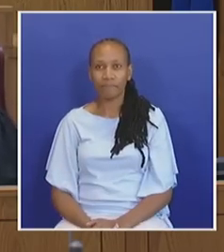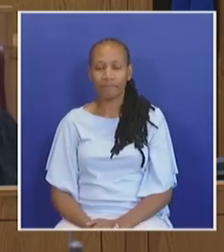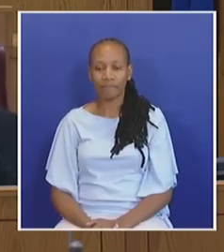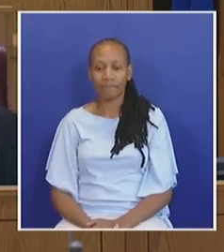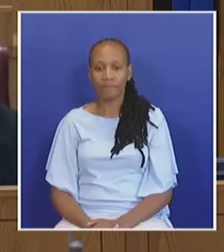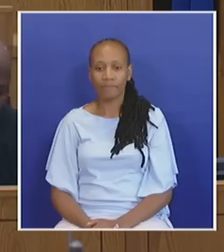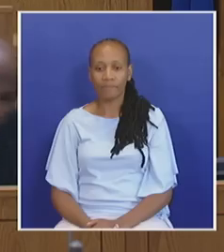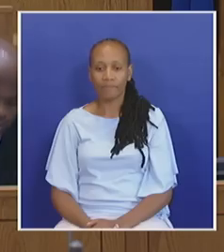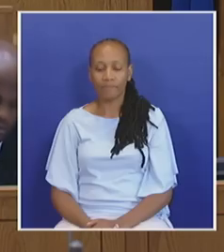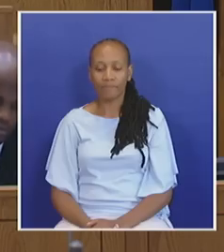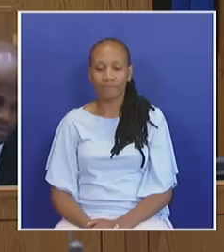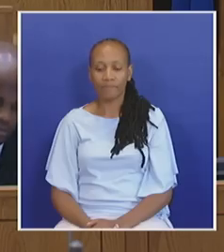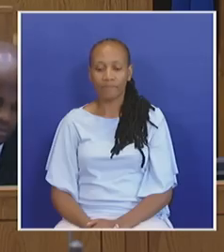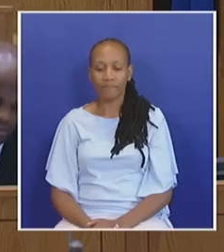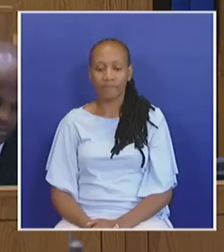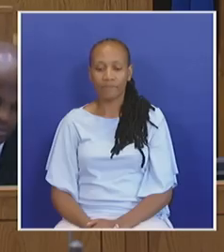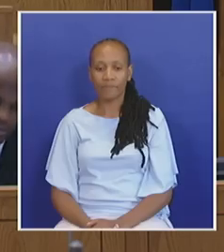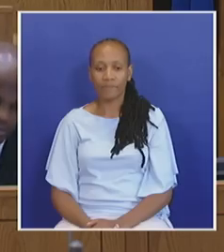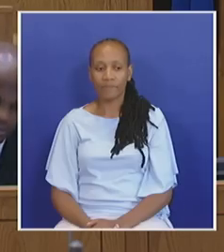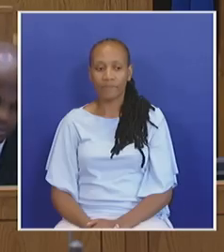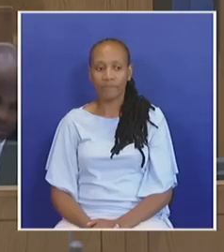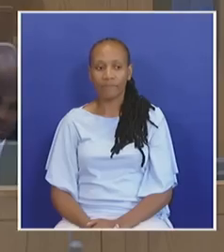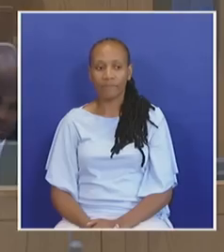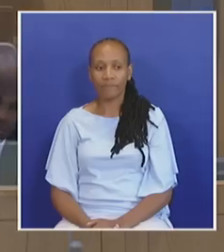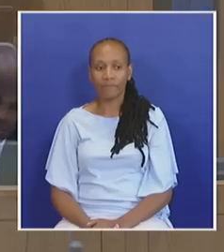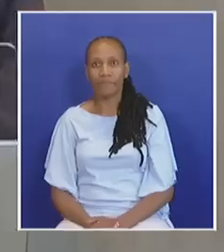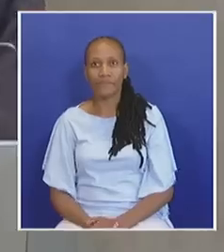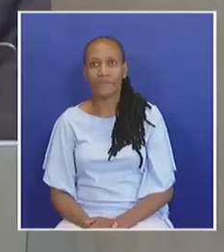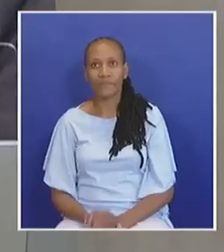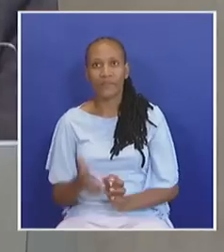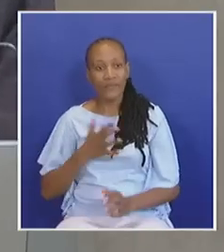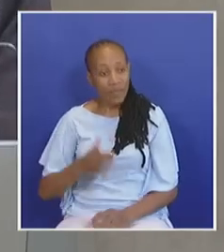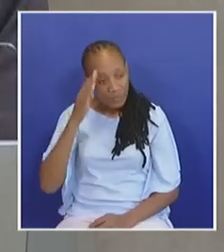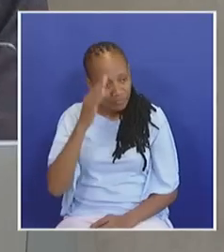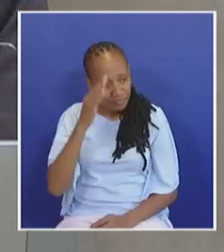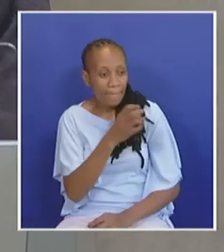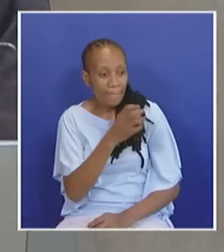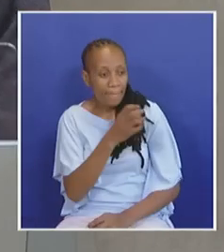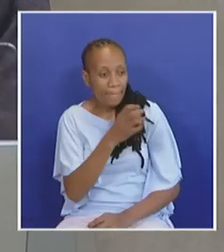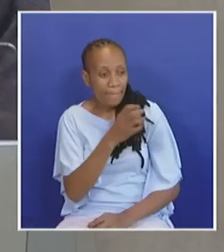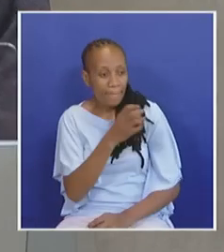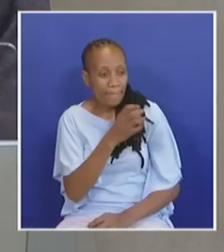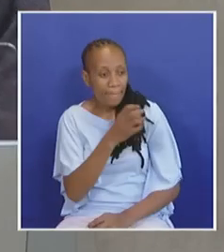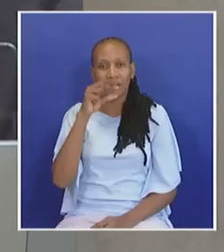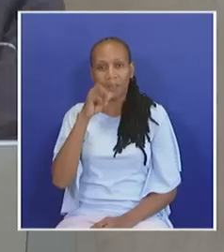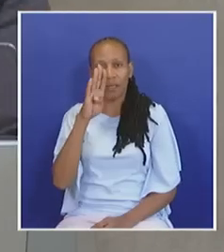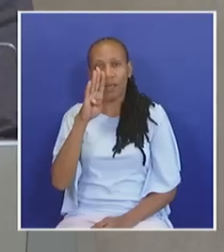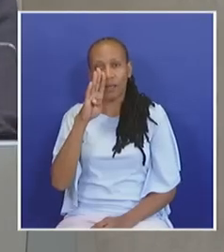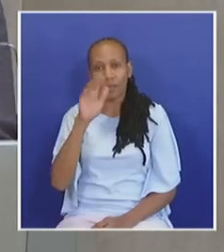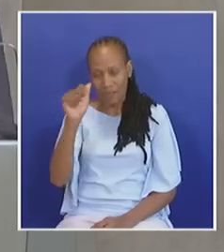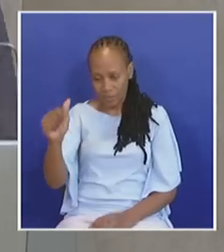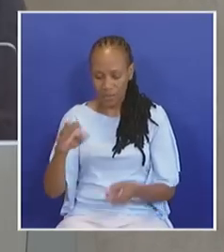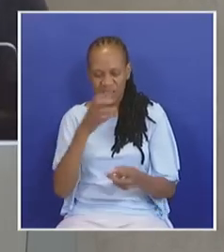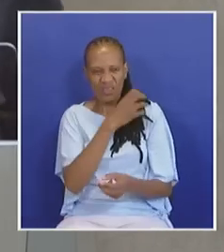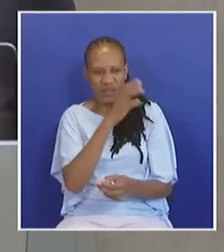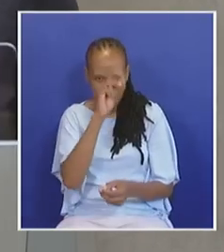Honorable Chairperson, thank you. Let me recognize Honorable Ministers Gigaba, Honorable Masuta, MECs present,